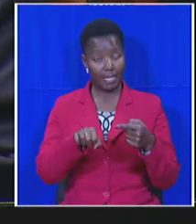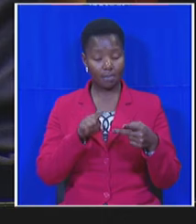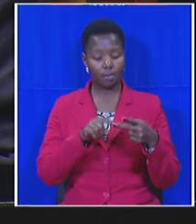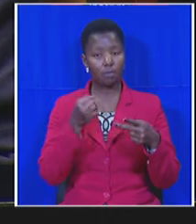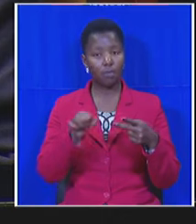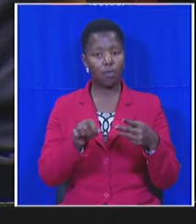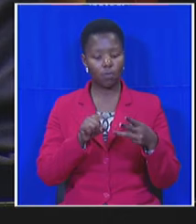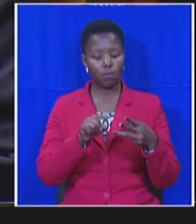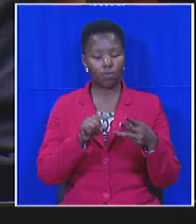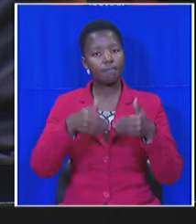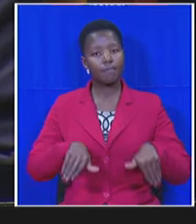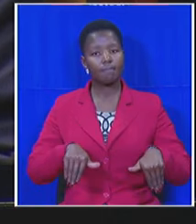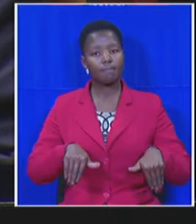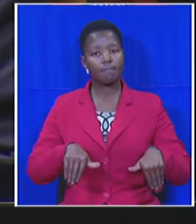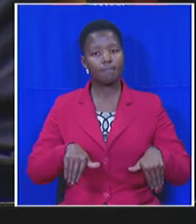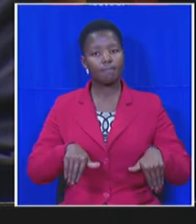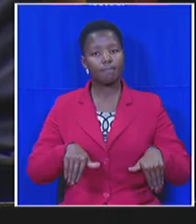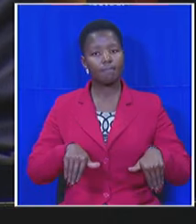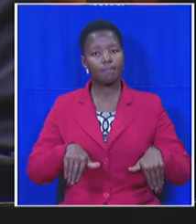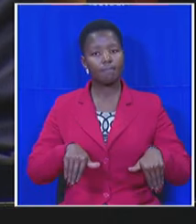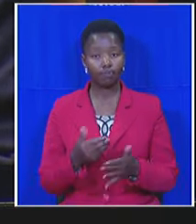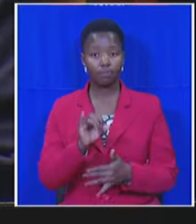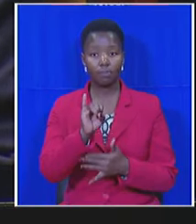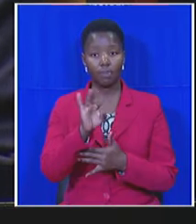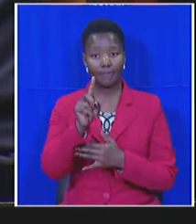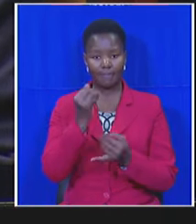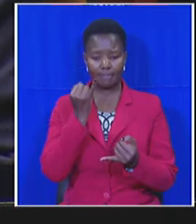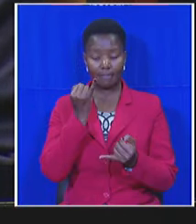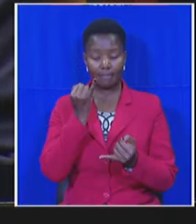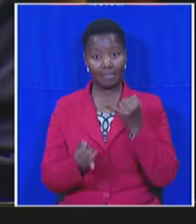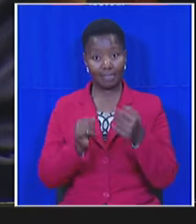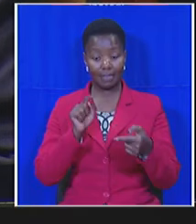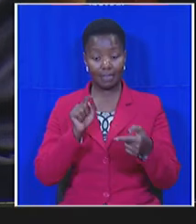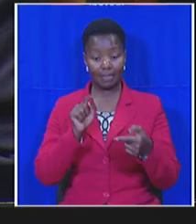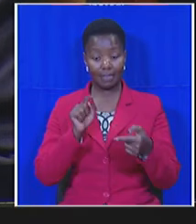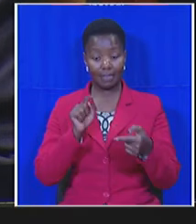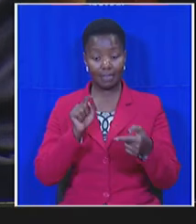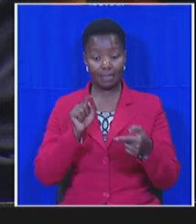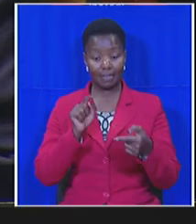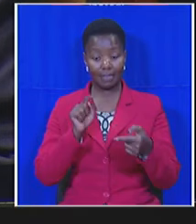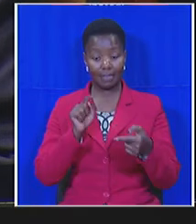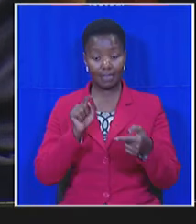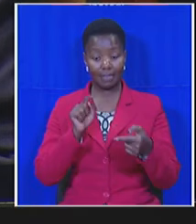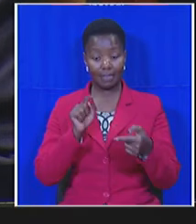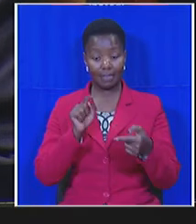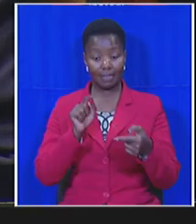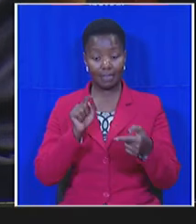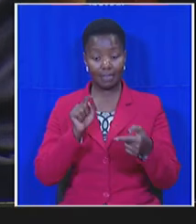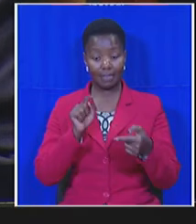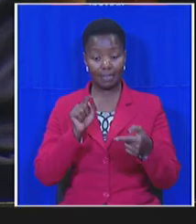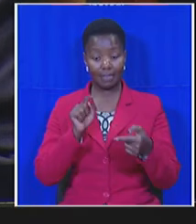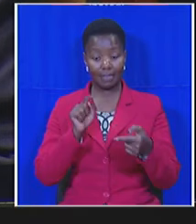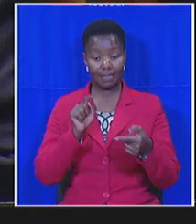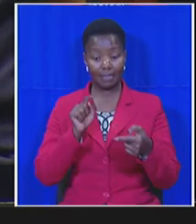or abstain signs. If a member inadvertently presses the wrong button, the member may thereafter press